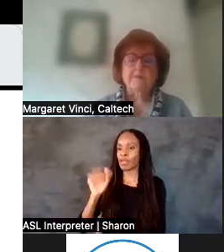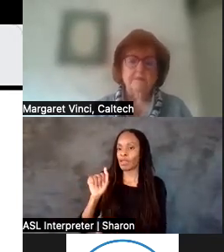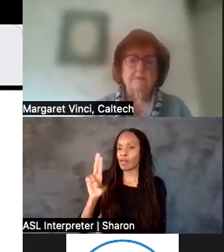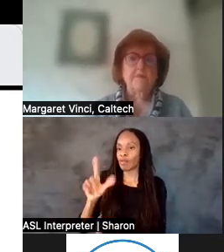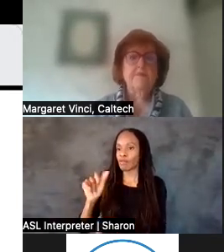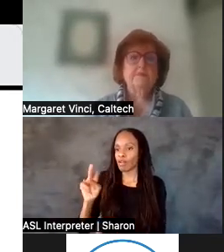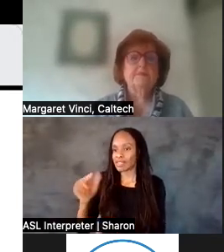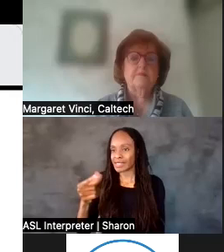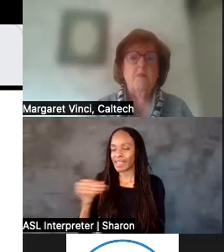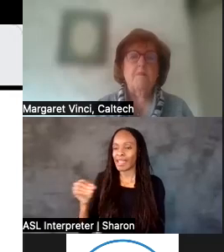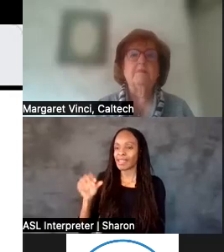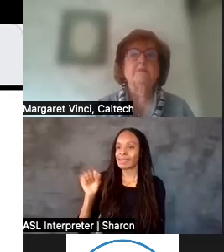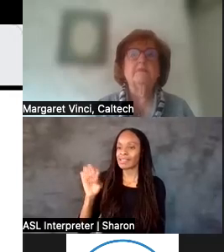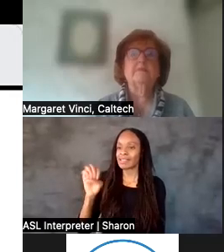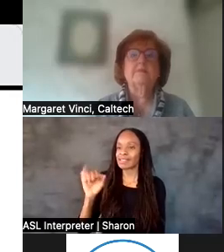seismotectonics, which